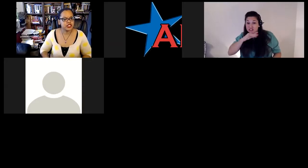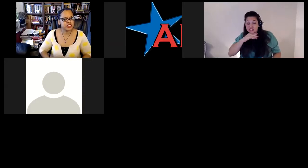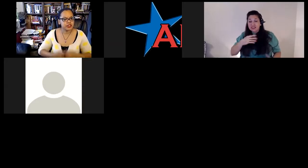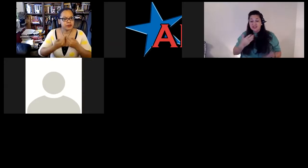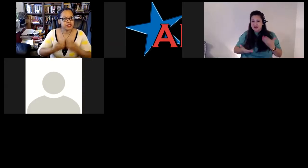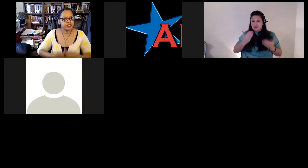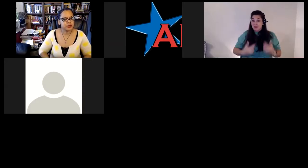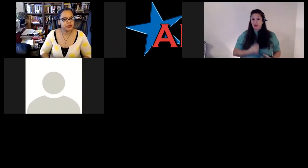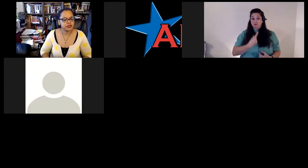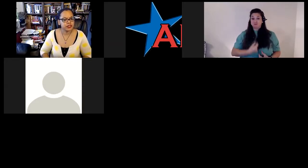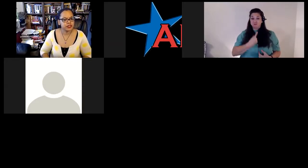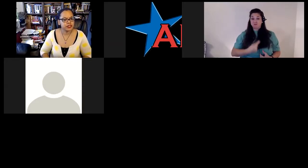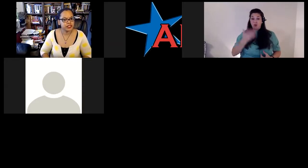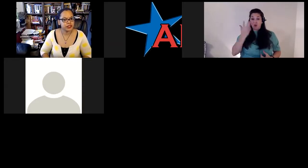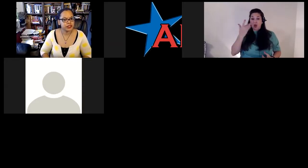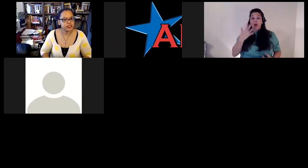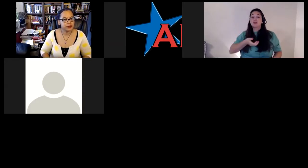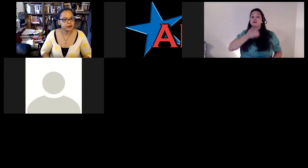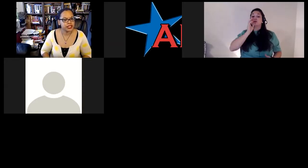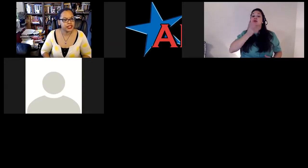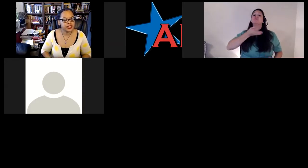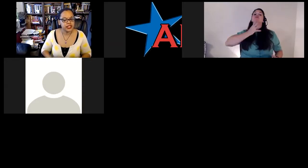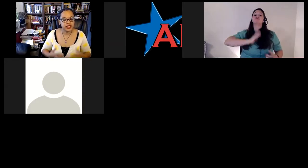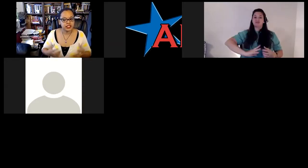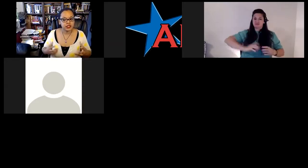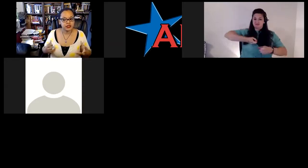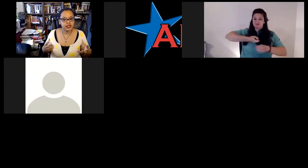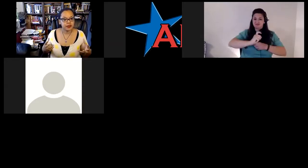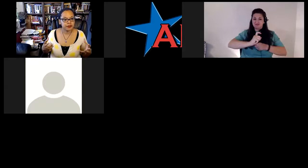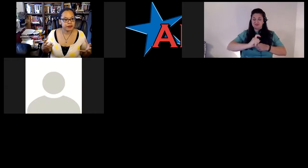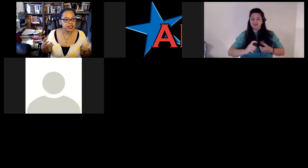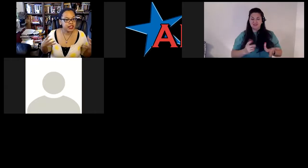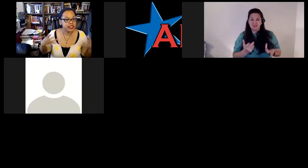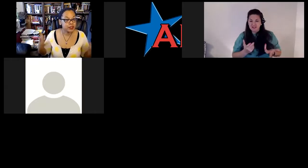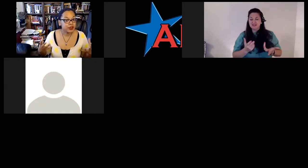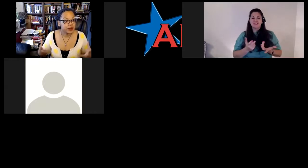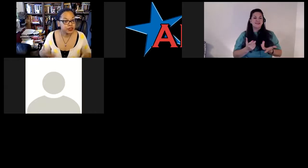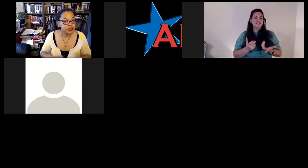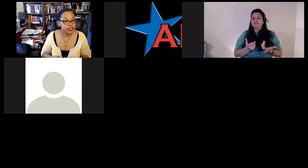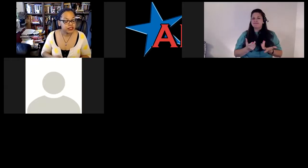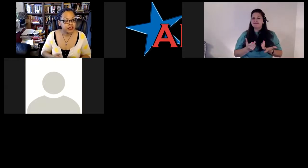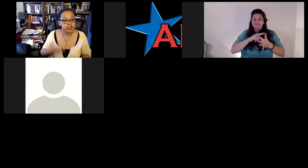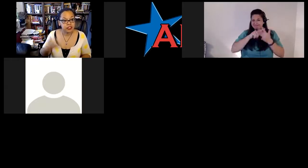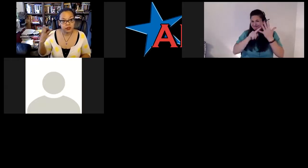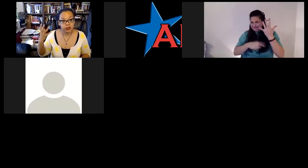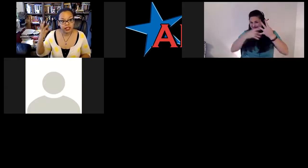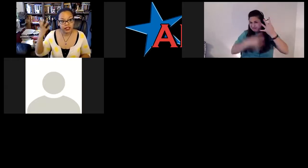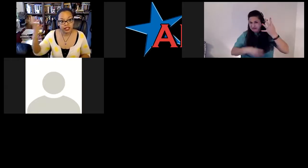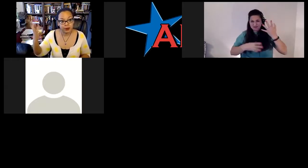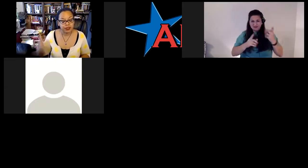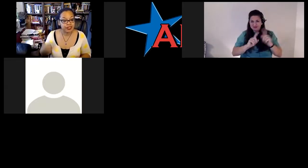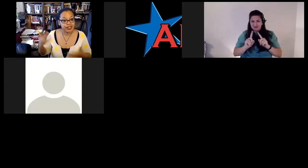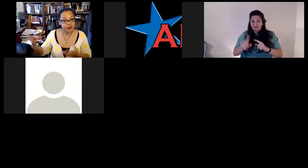indigestion issues based on the corrosiveness of the things going into their body. It could be a whole host of things. It could be like